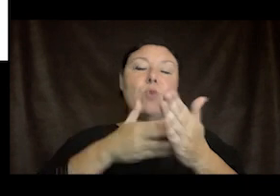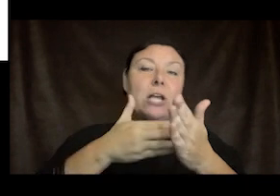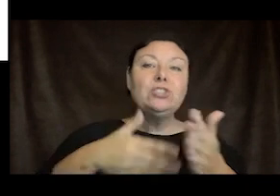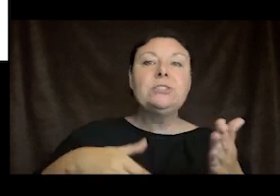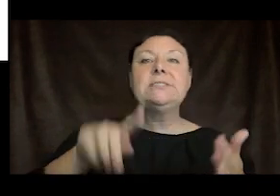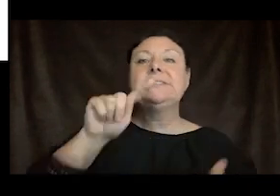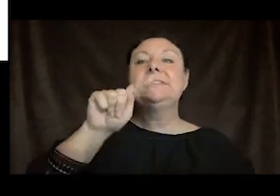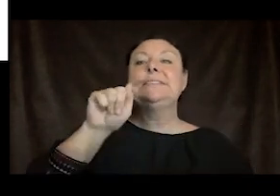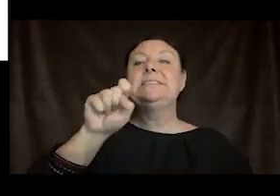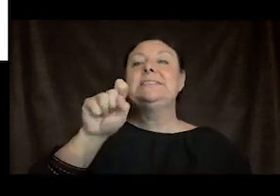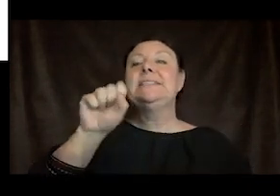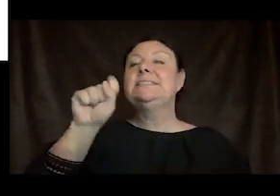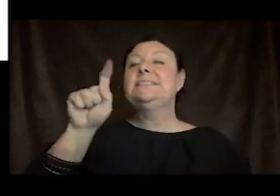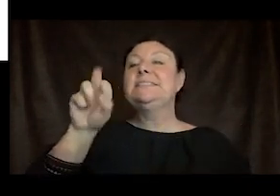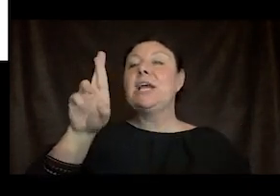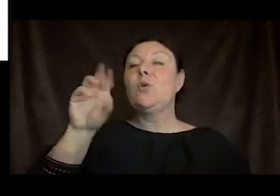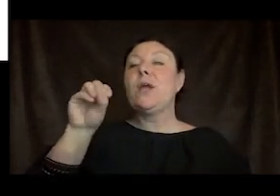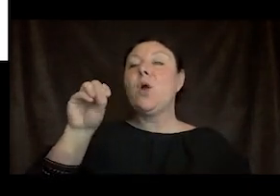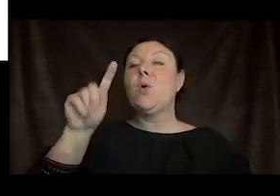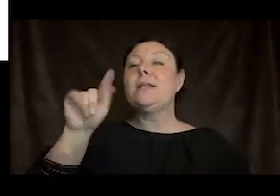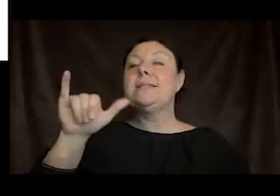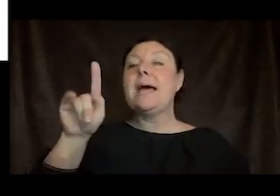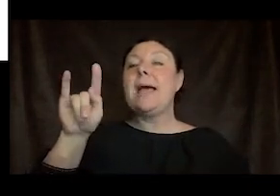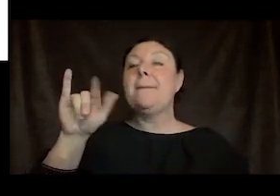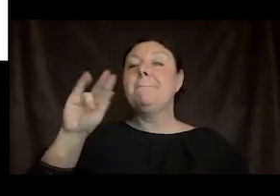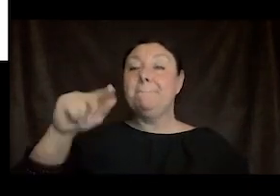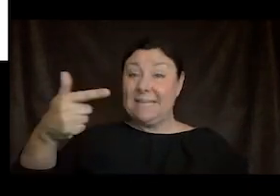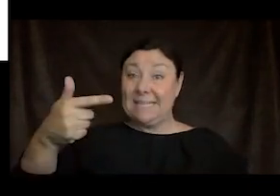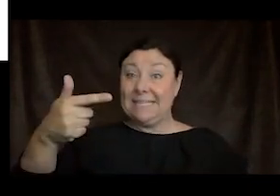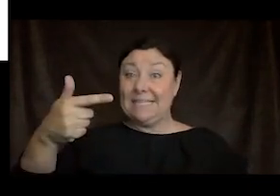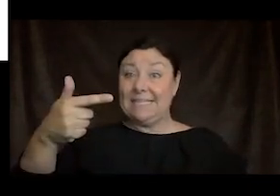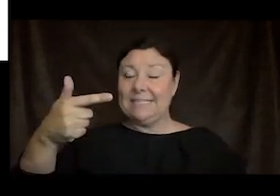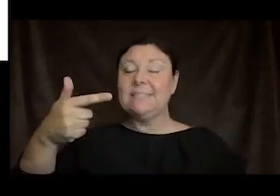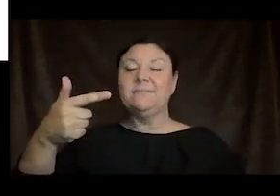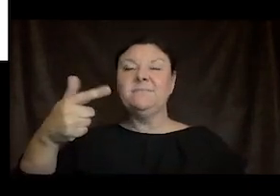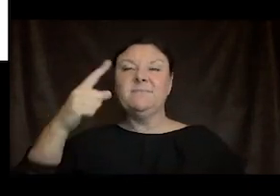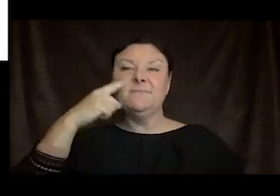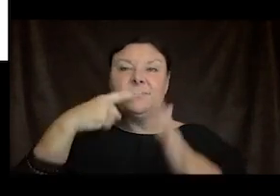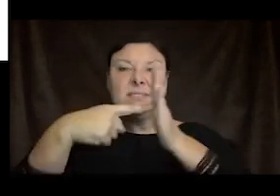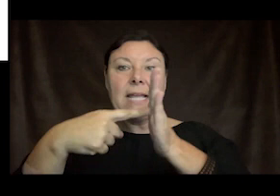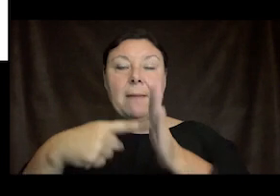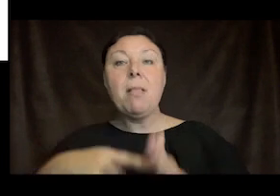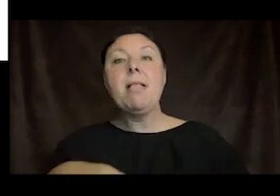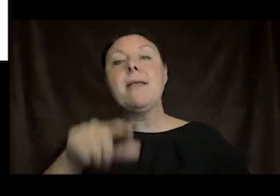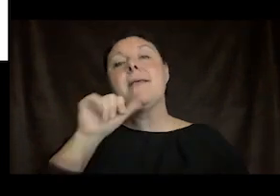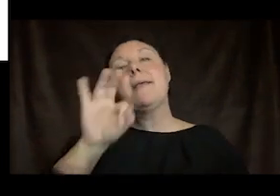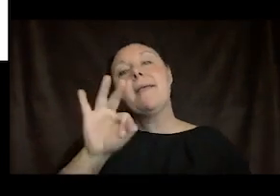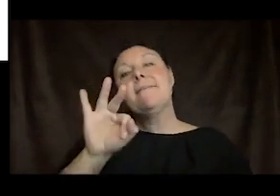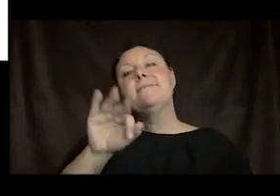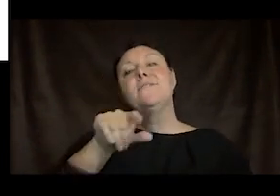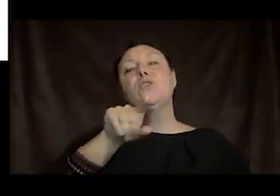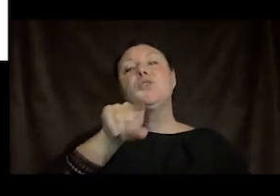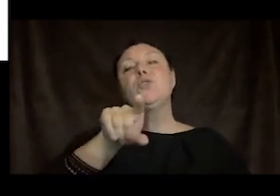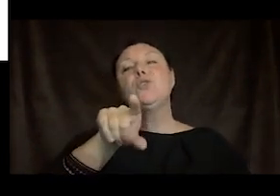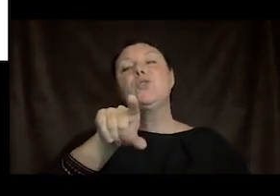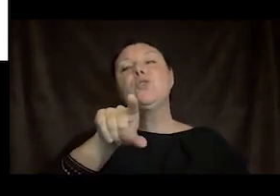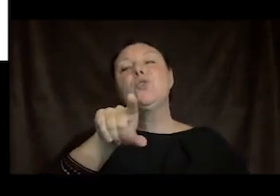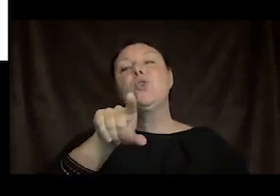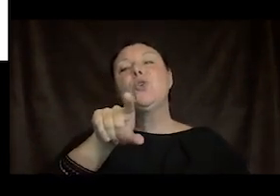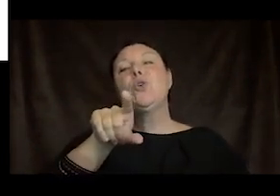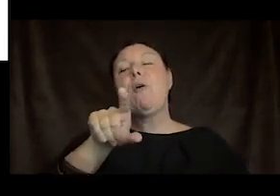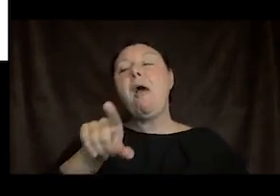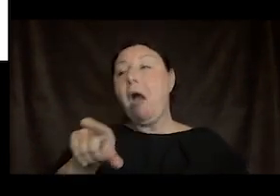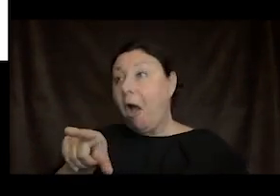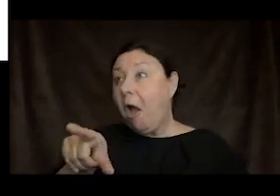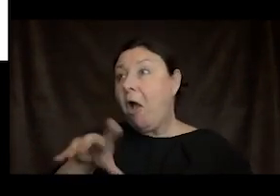stereotyping. You know, stereotyping is one that is, I can give you a good example. For an example, if you get a little bit of